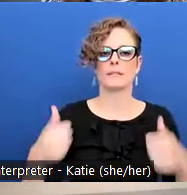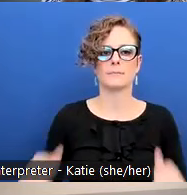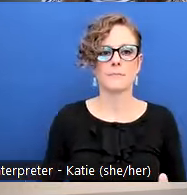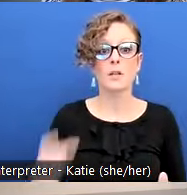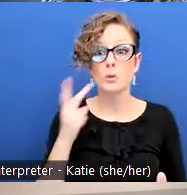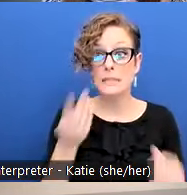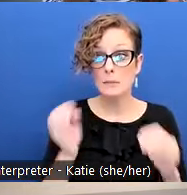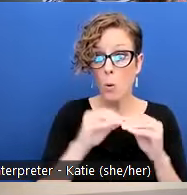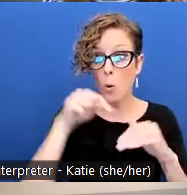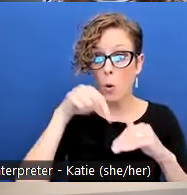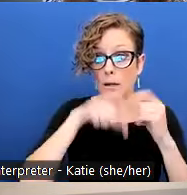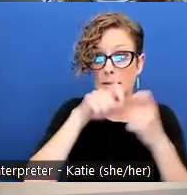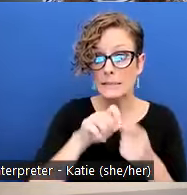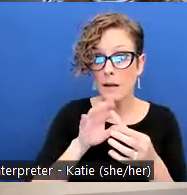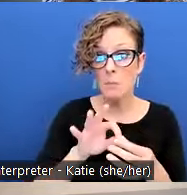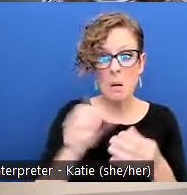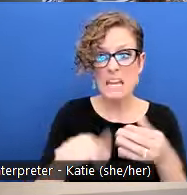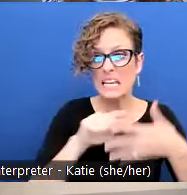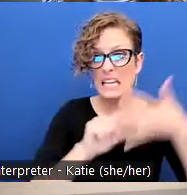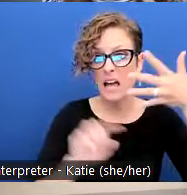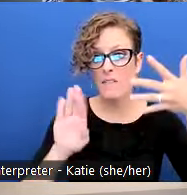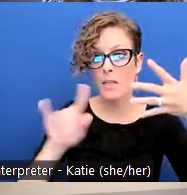bills, it's just